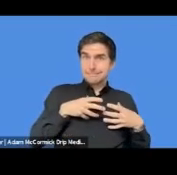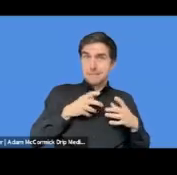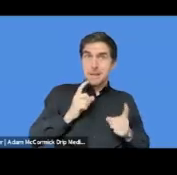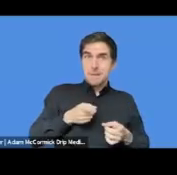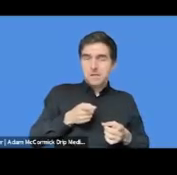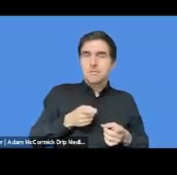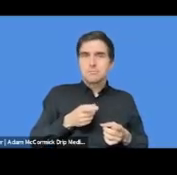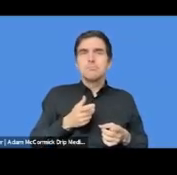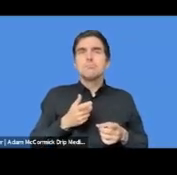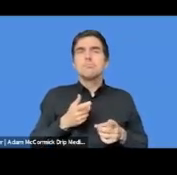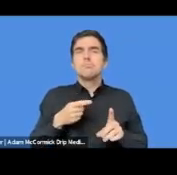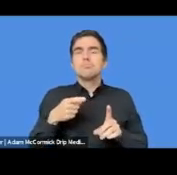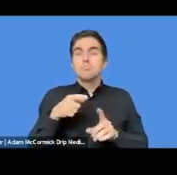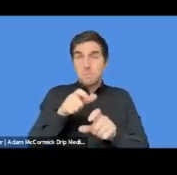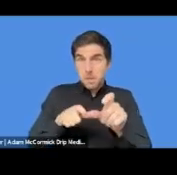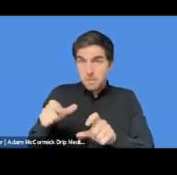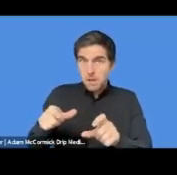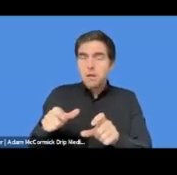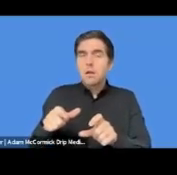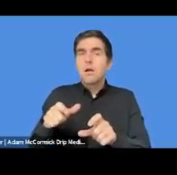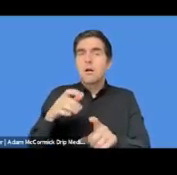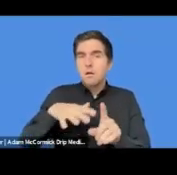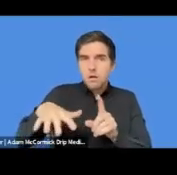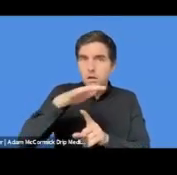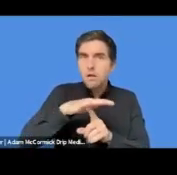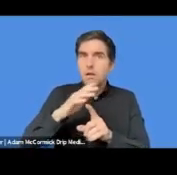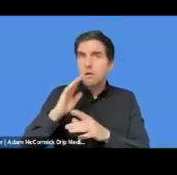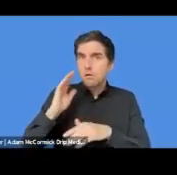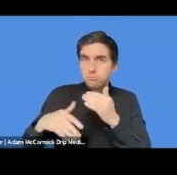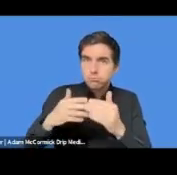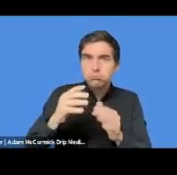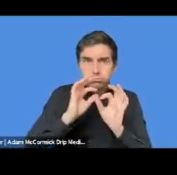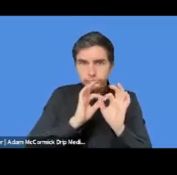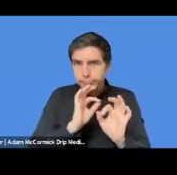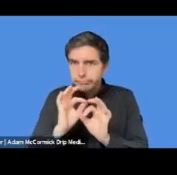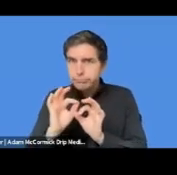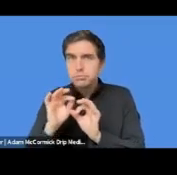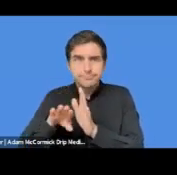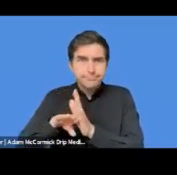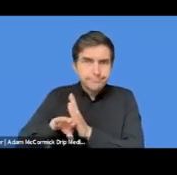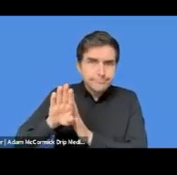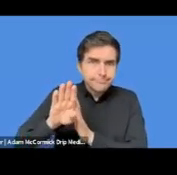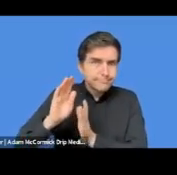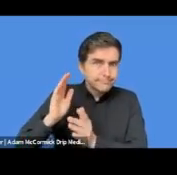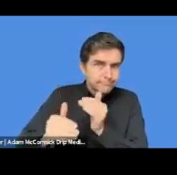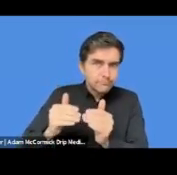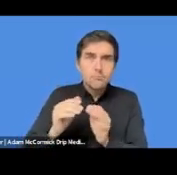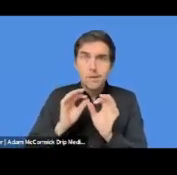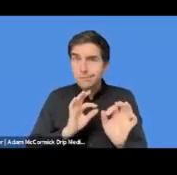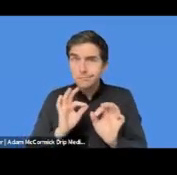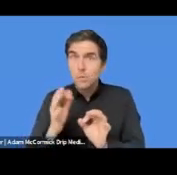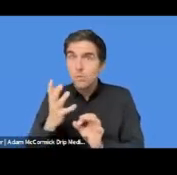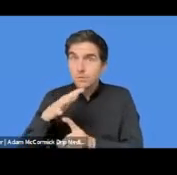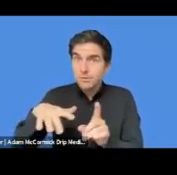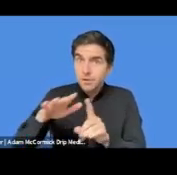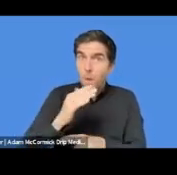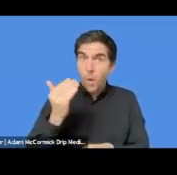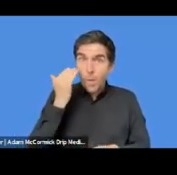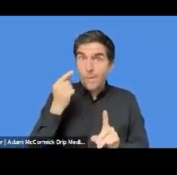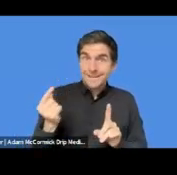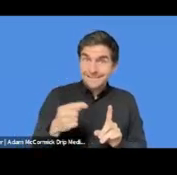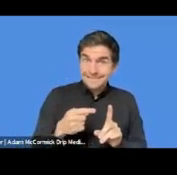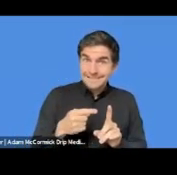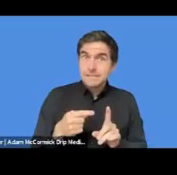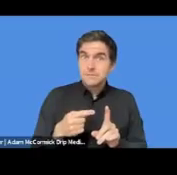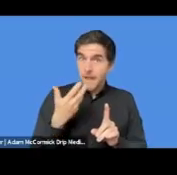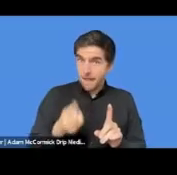points at the community level. And also community sensitization, just to make